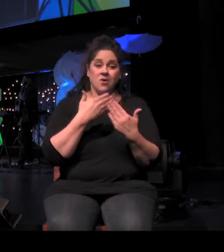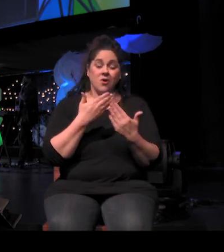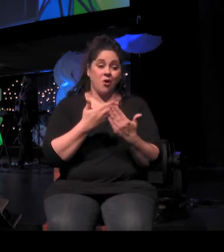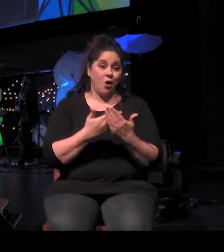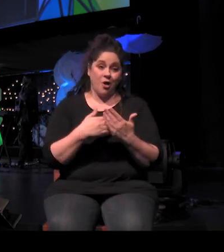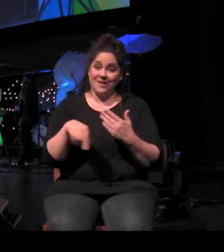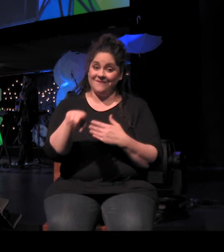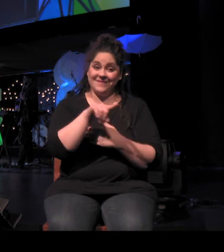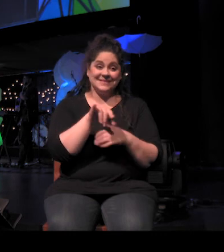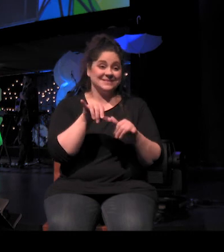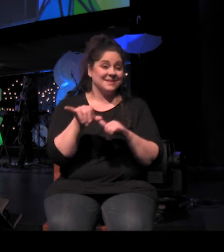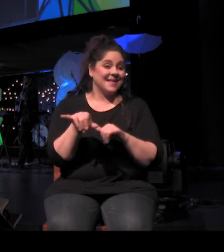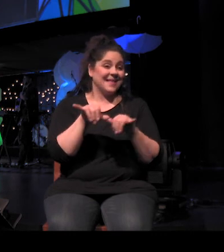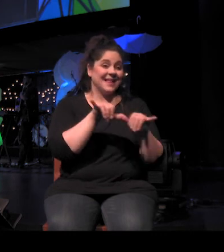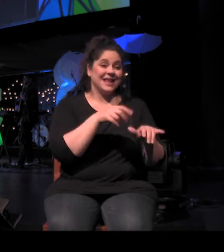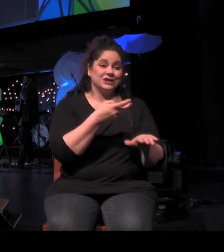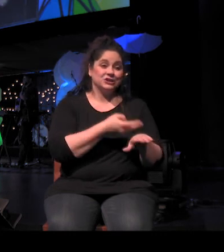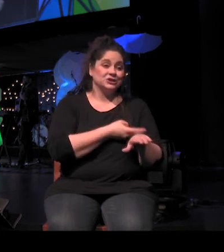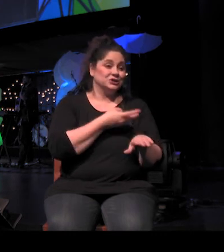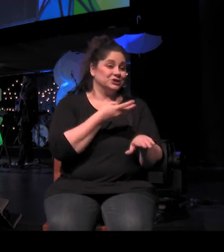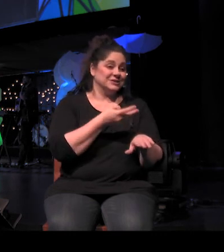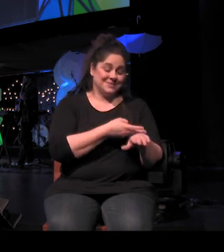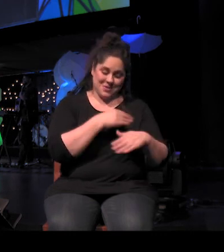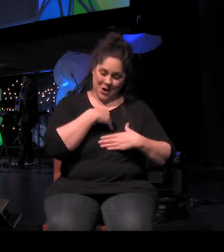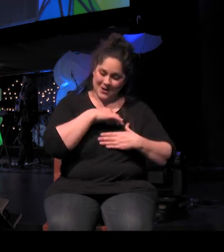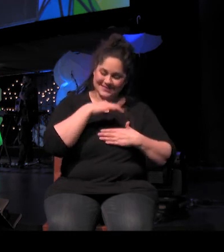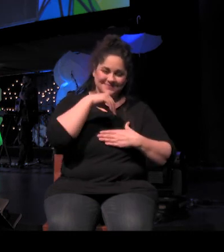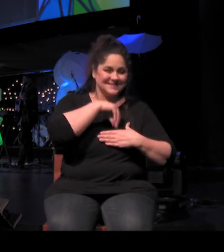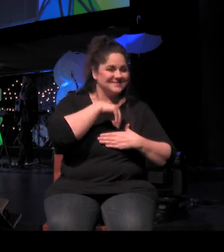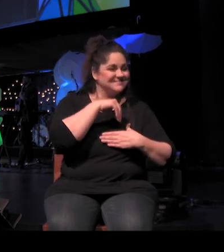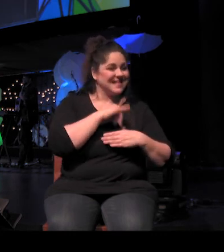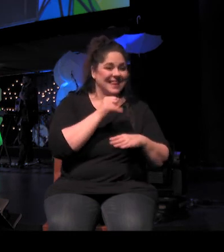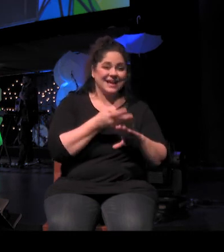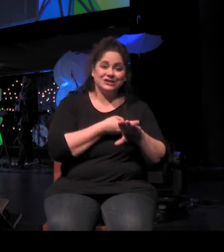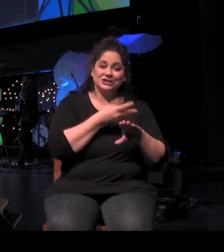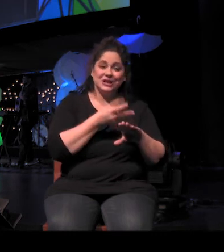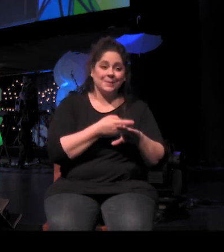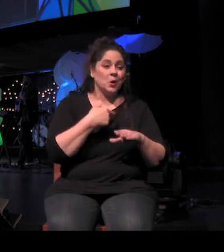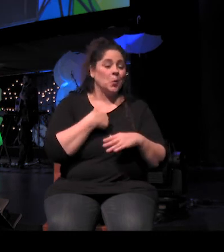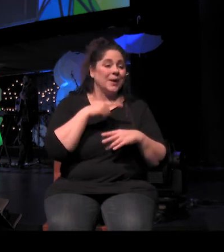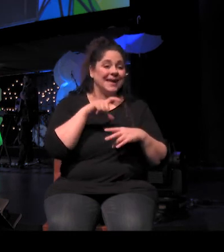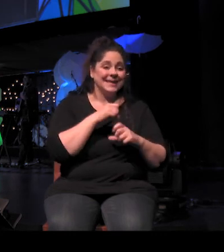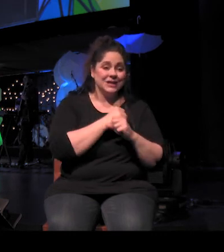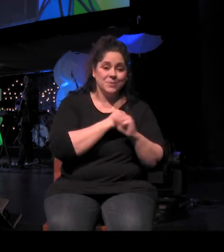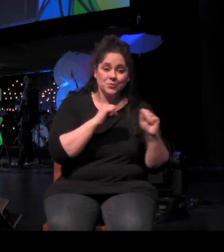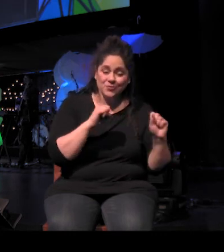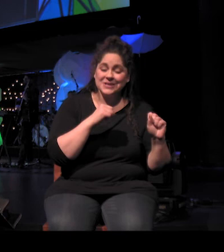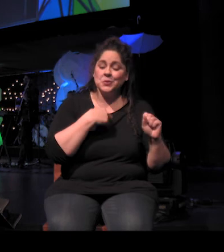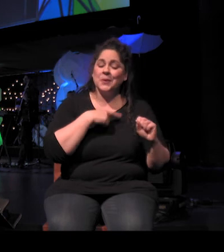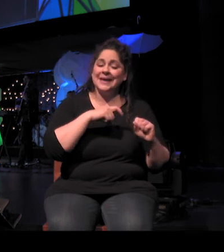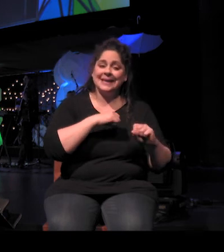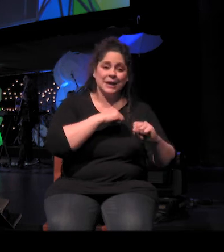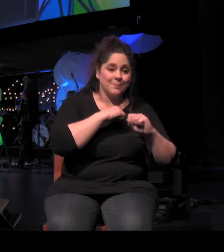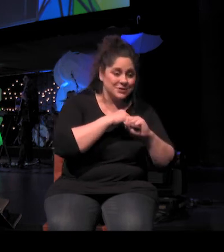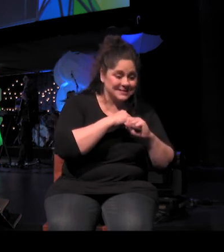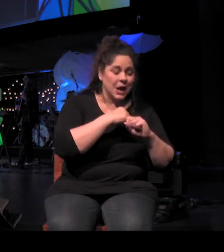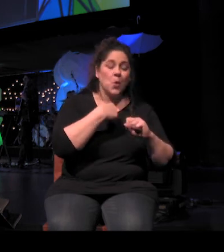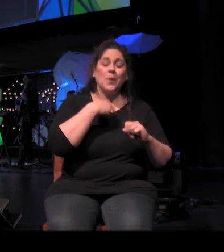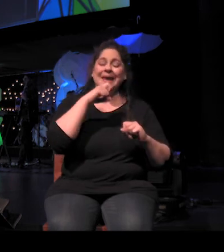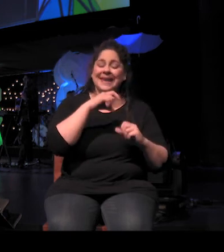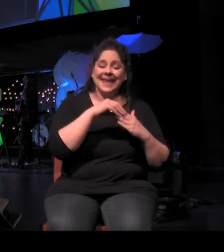sheep. Spiritually speaking, all of us are like sheep. We need to be rescued. We all need to be protected. We all need to be led and fed.